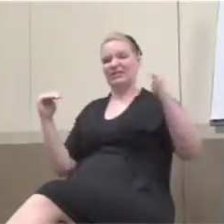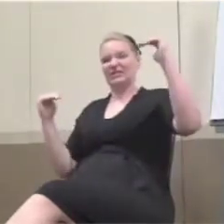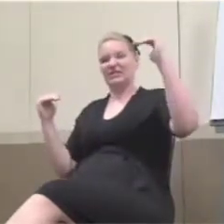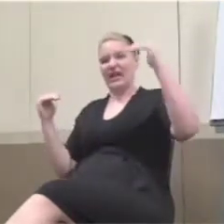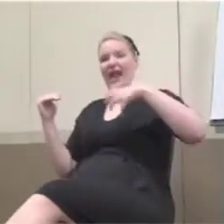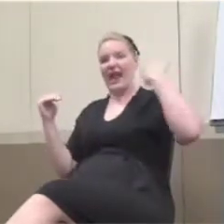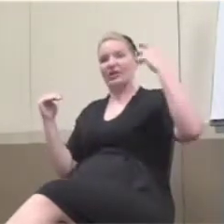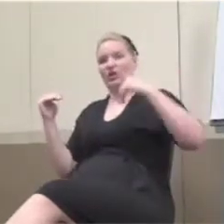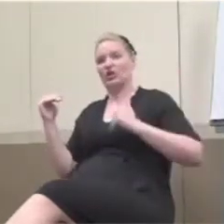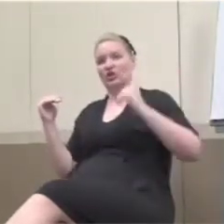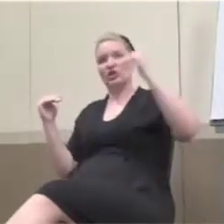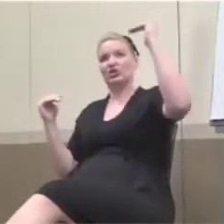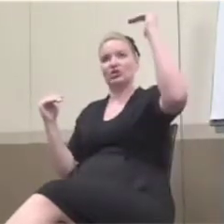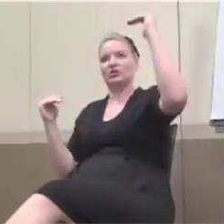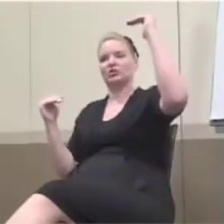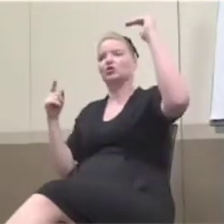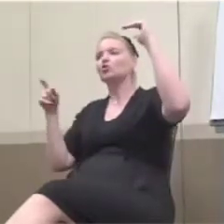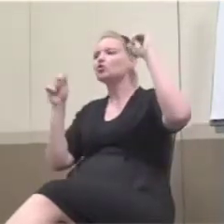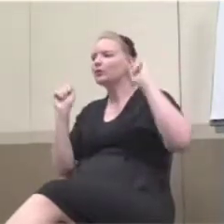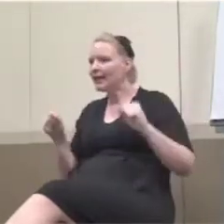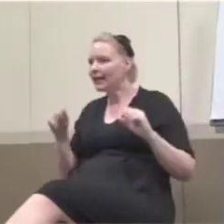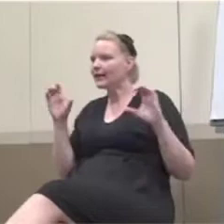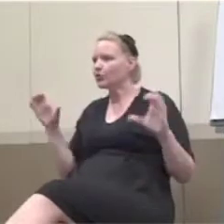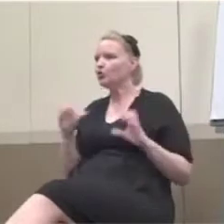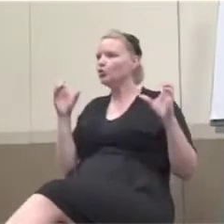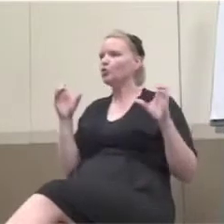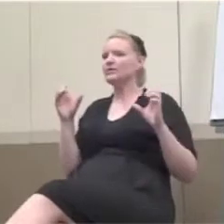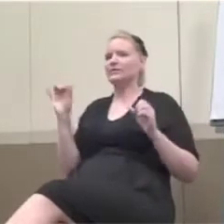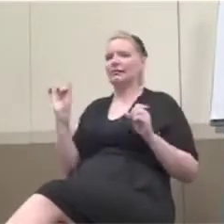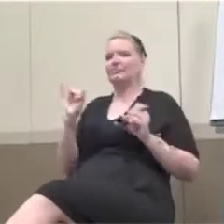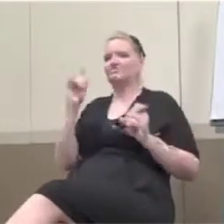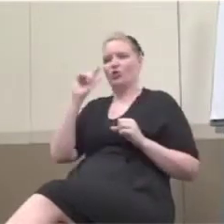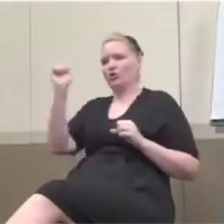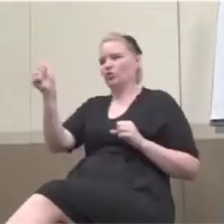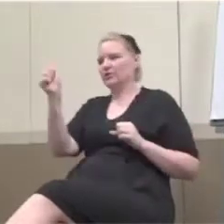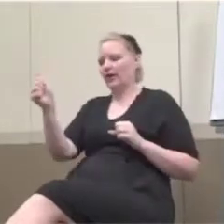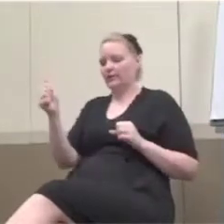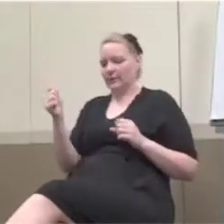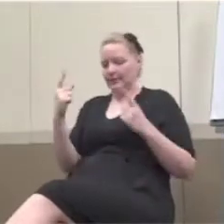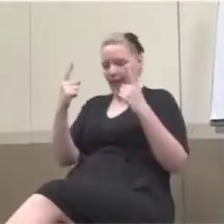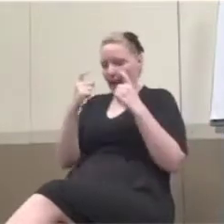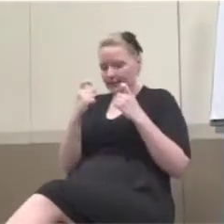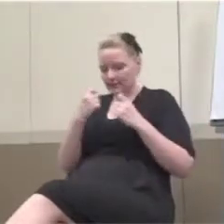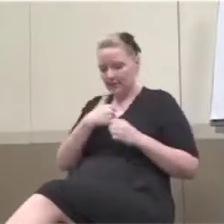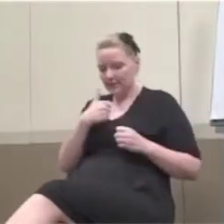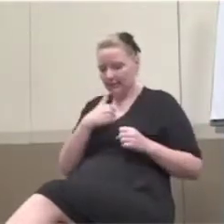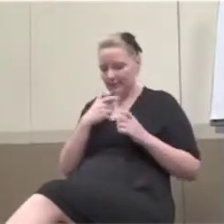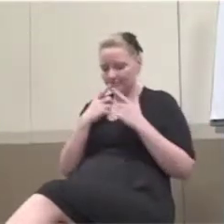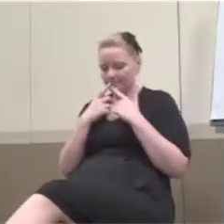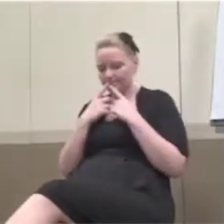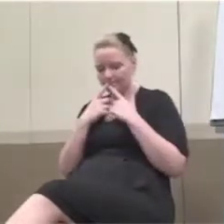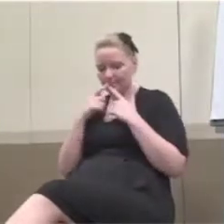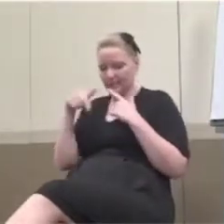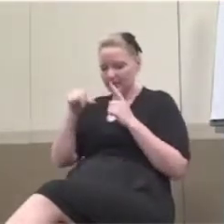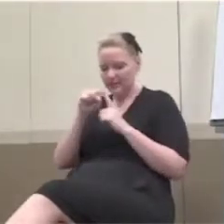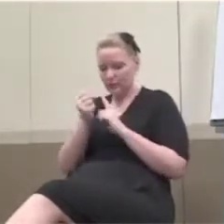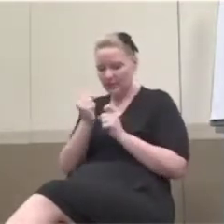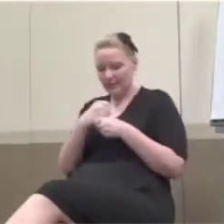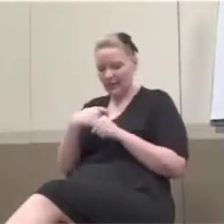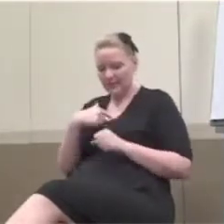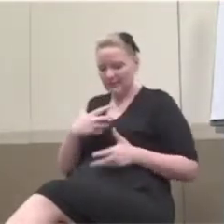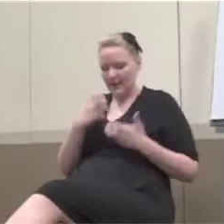anger, then you can do a lot of these same things. Start asking yourself, what about this situation is making me mad?